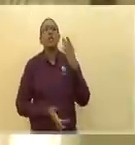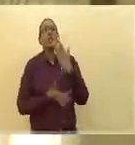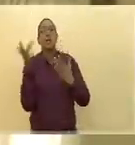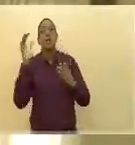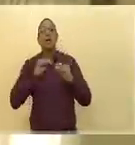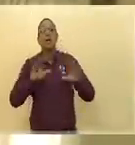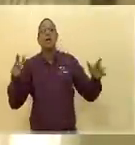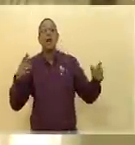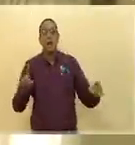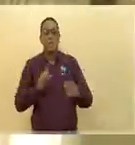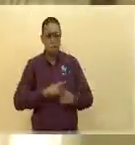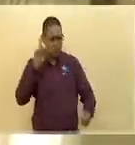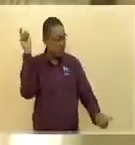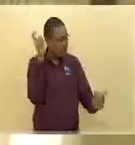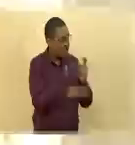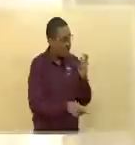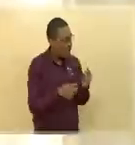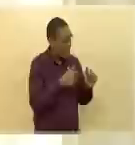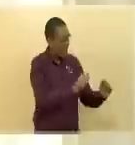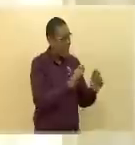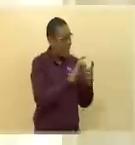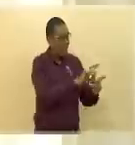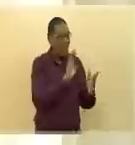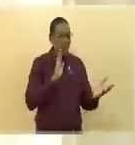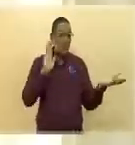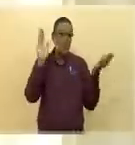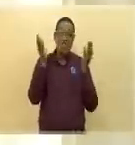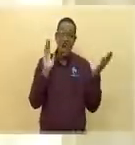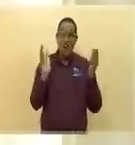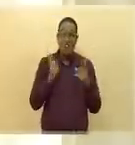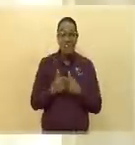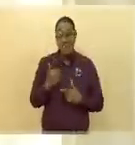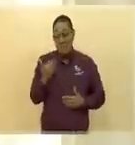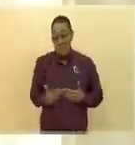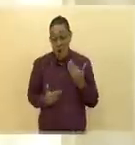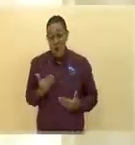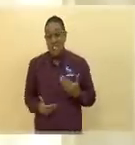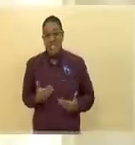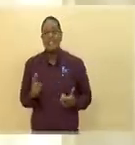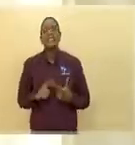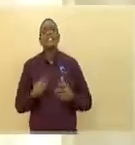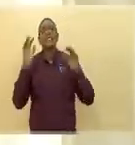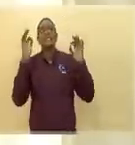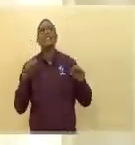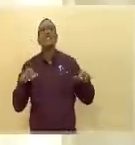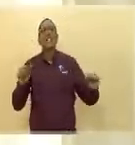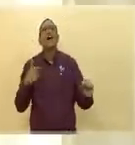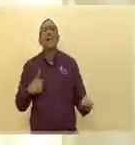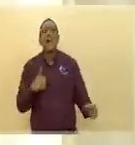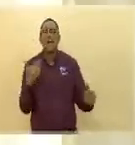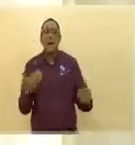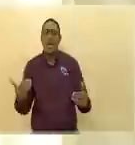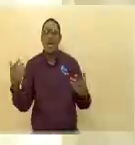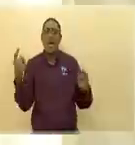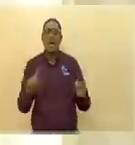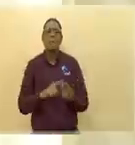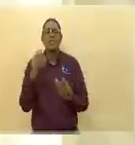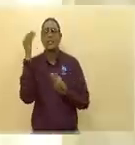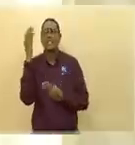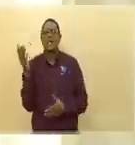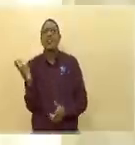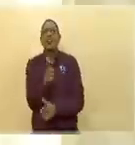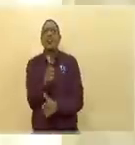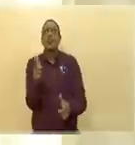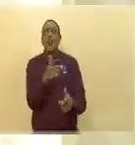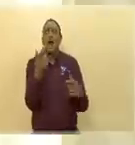our transformational efforts around services, processes, the decisions we make, and around data sharing. And